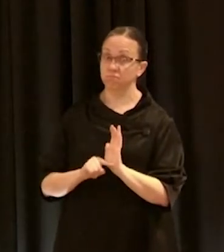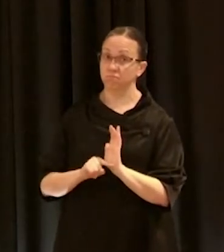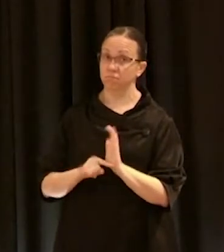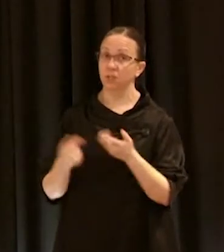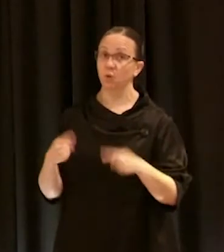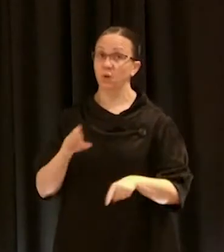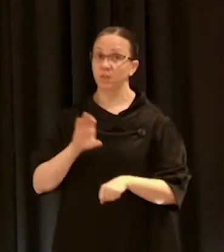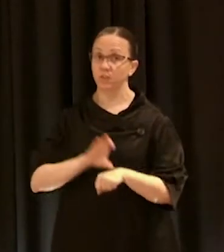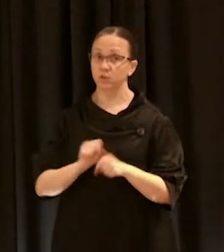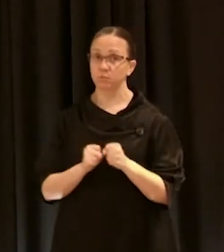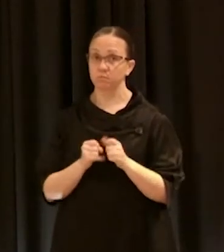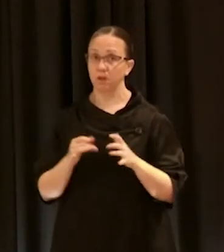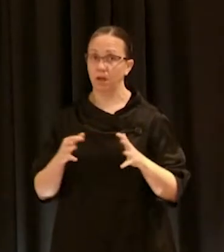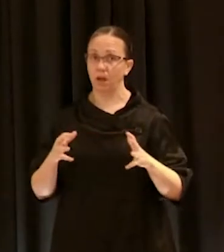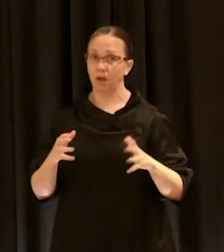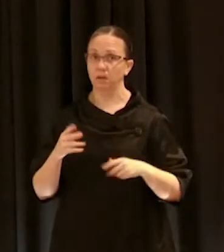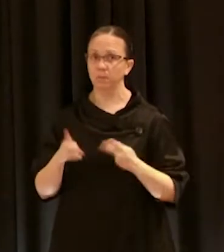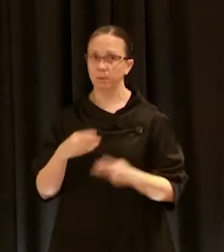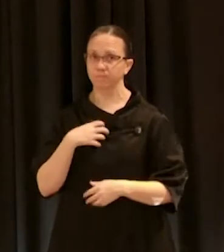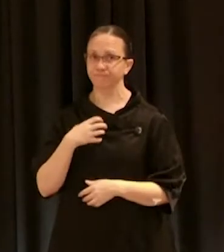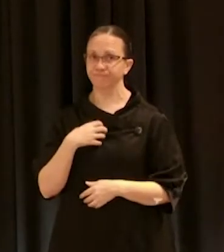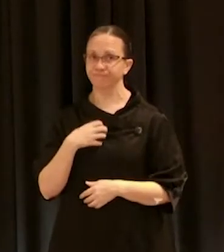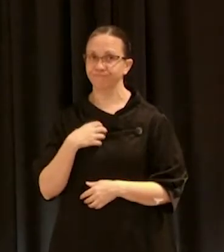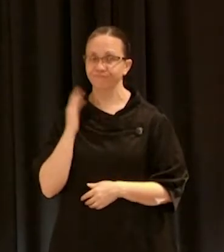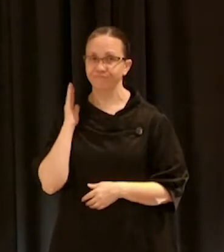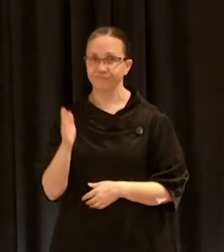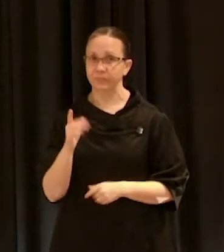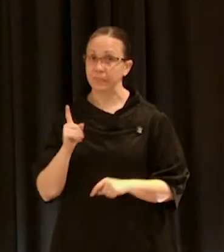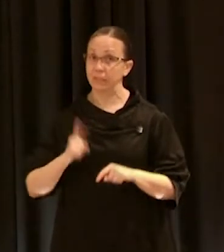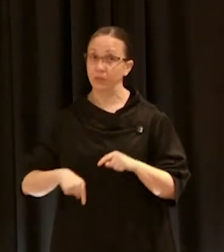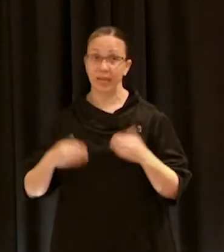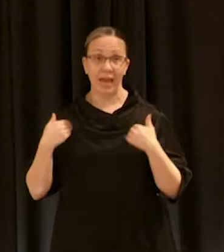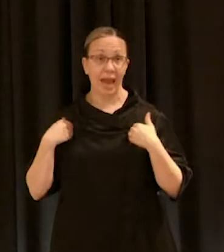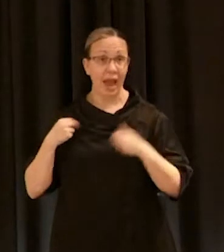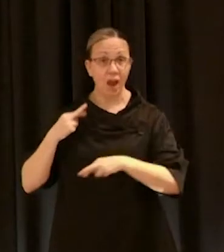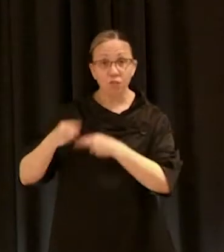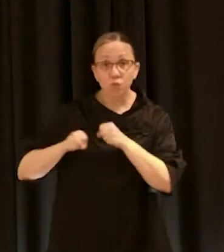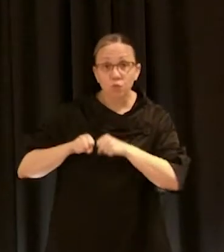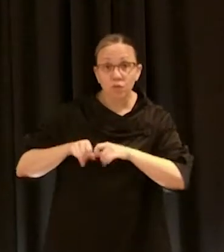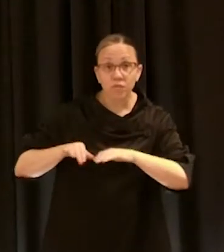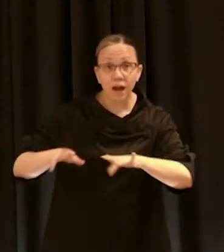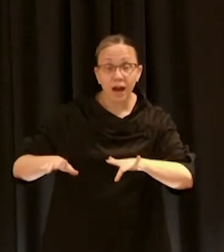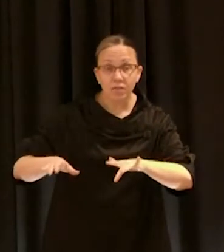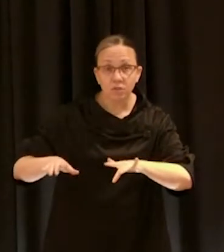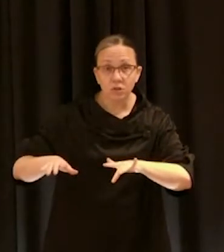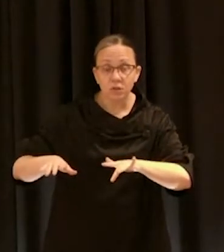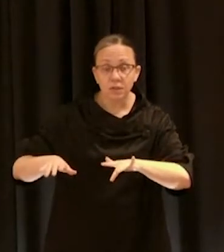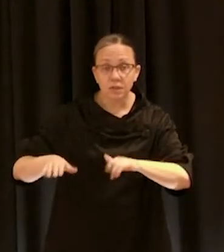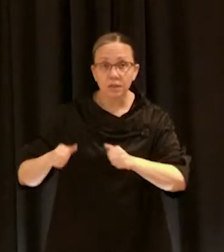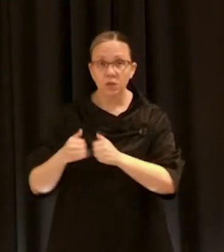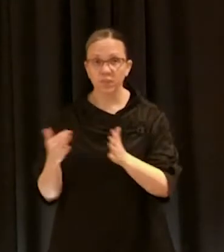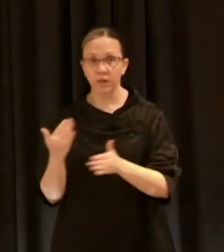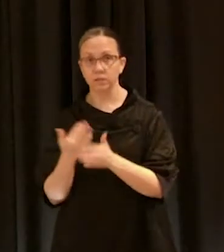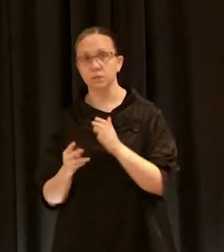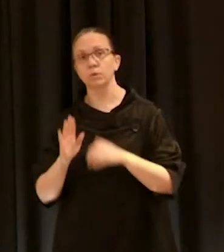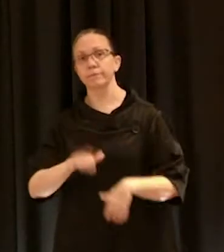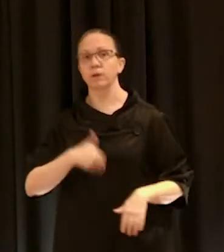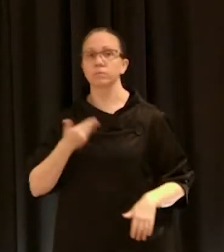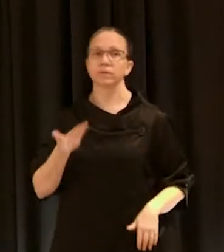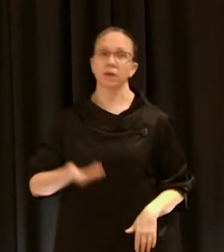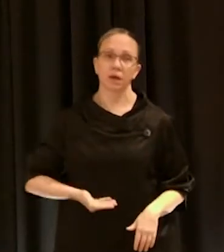when the church grows. You can't have revival without having somebody